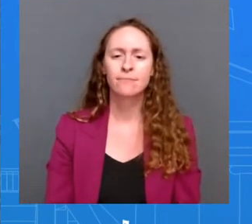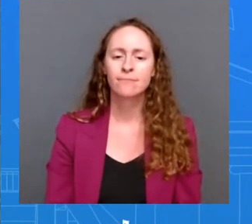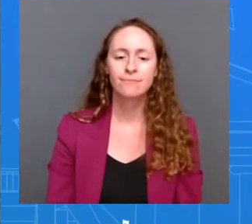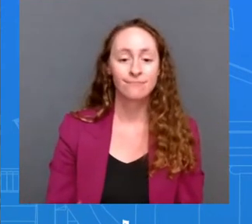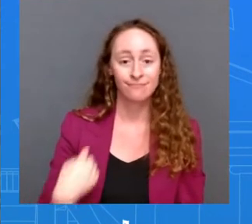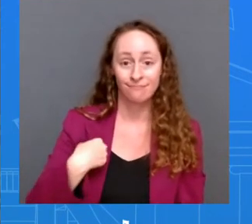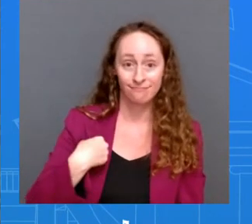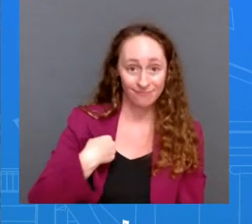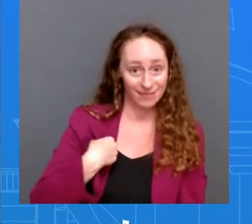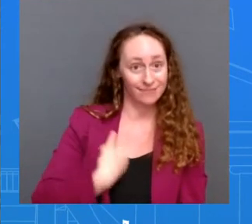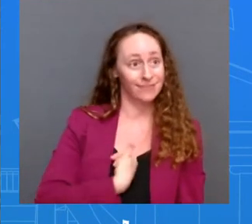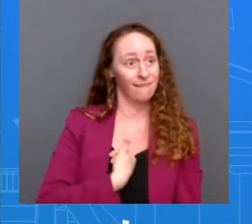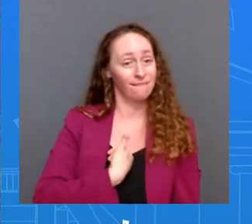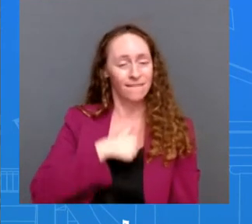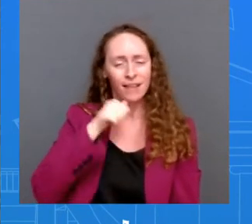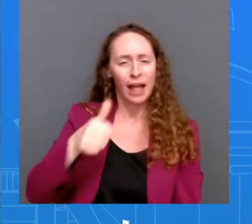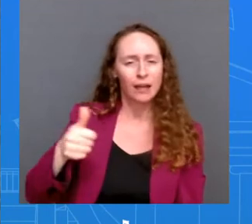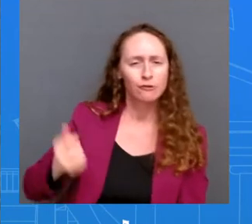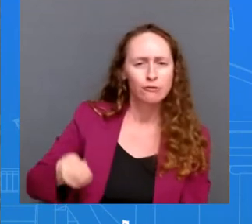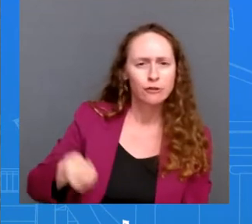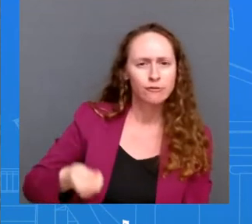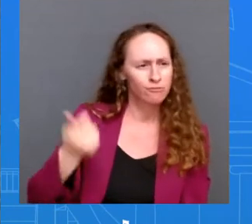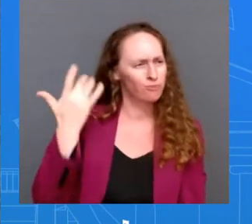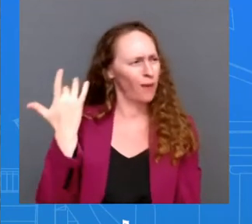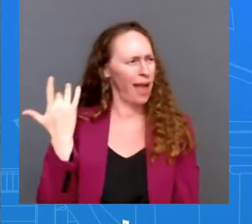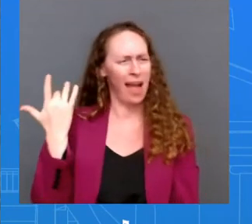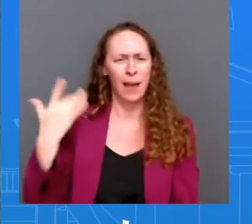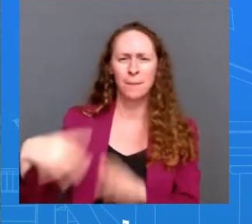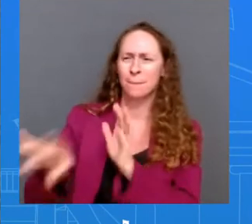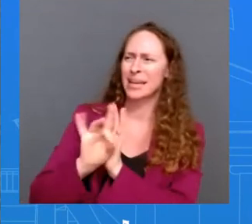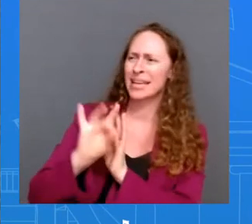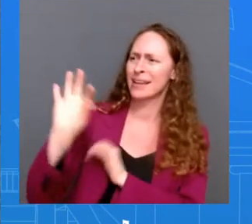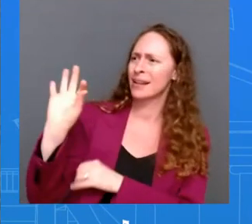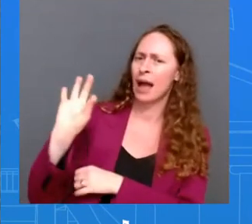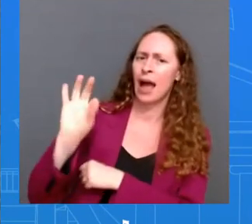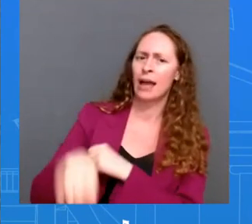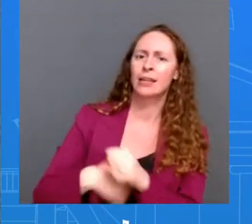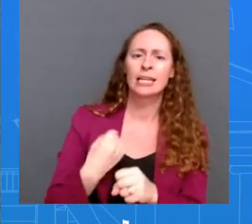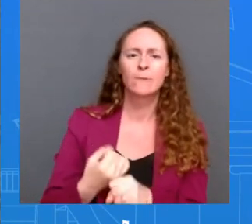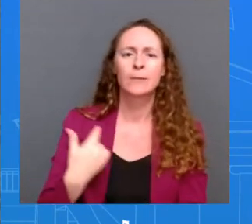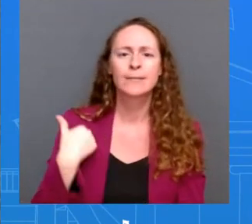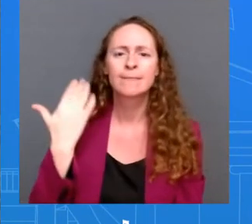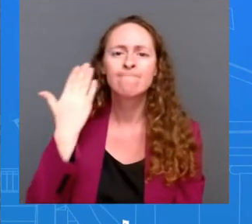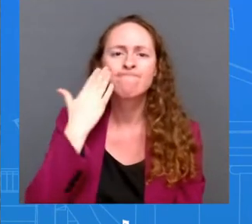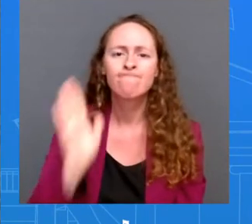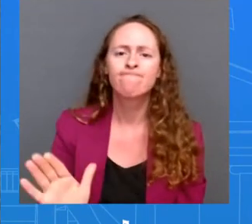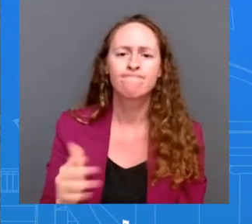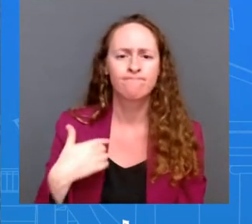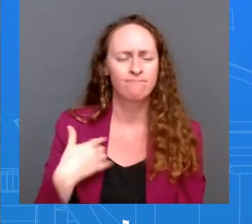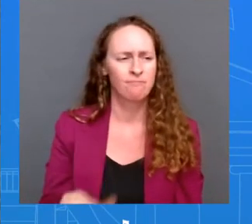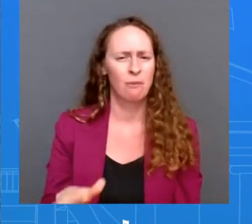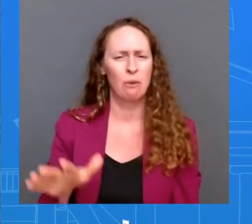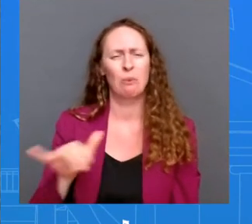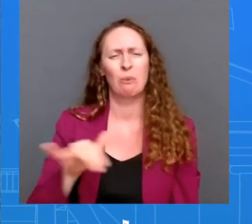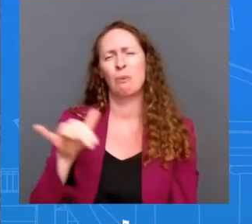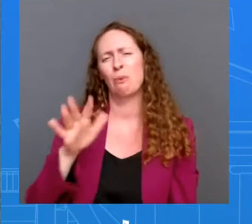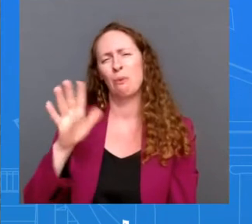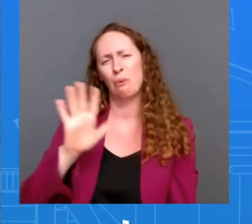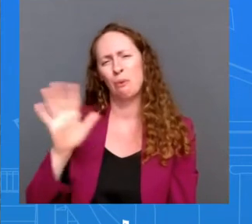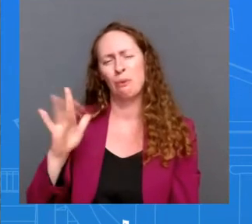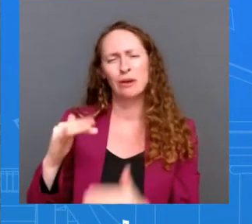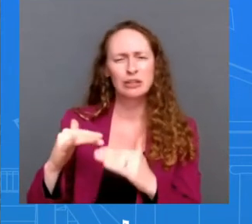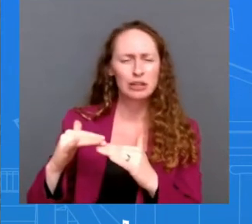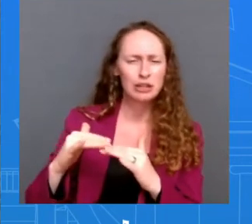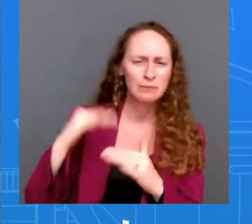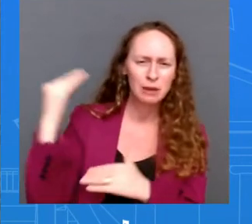chose 9 years. As I said to Nancy, it's a reprehensible sentence. She shouldn't have been on trial to begin with,